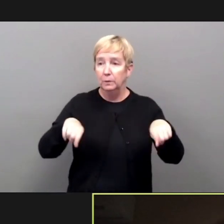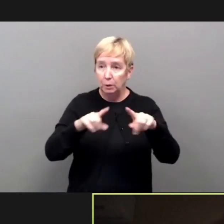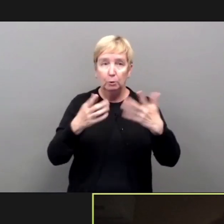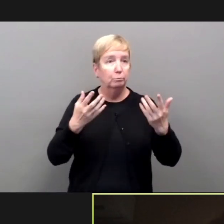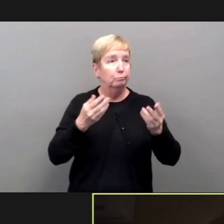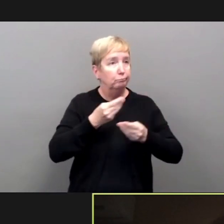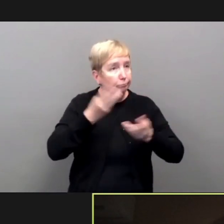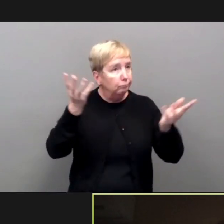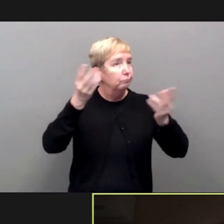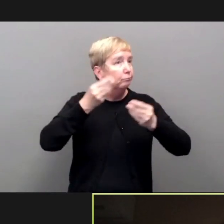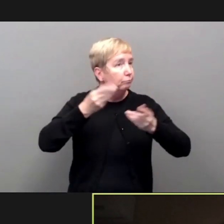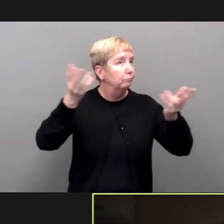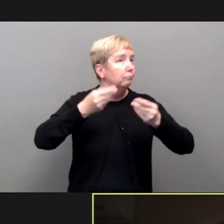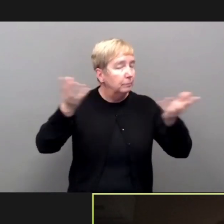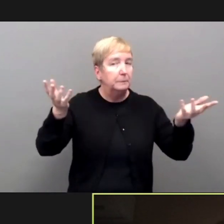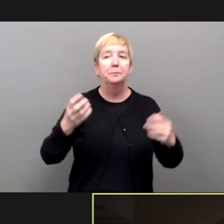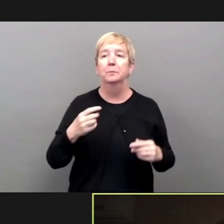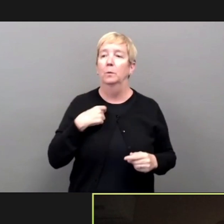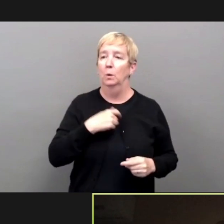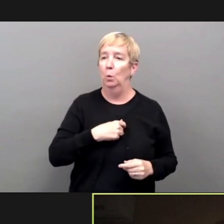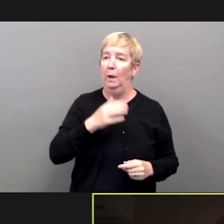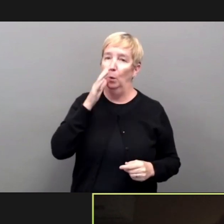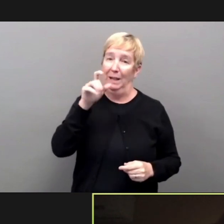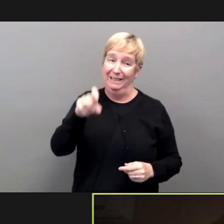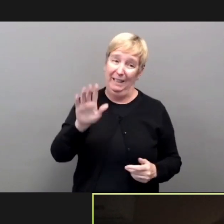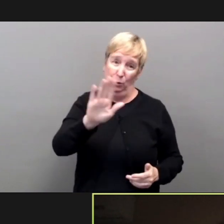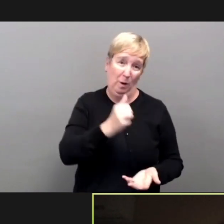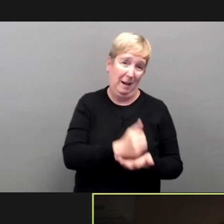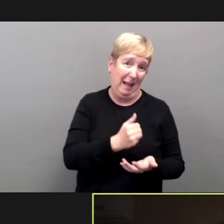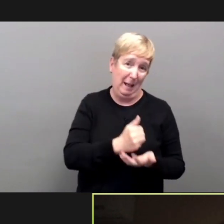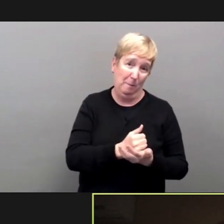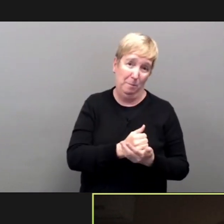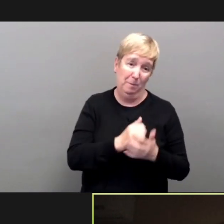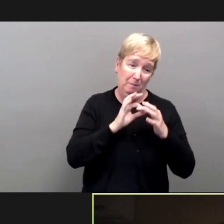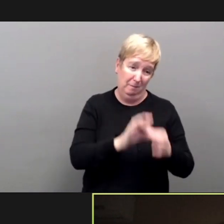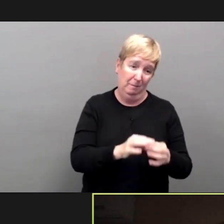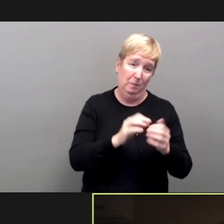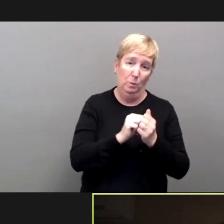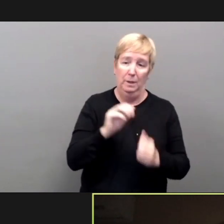we really will need your help getting the message out once we know what the boosters are,